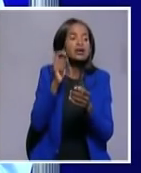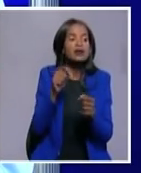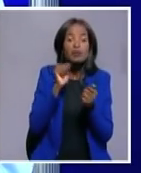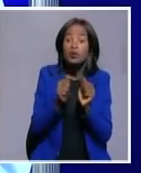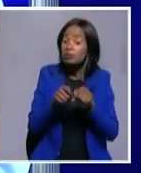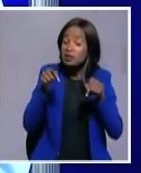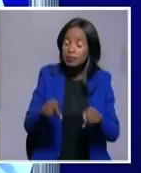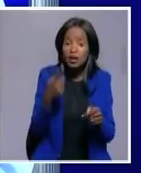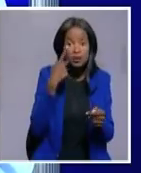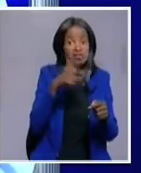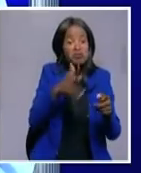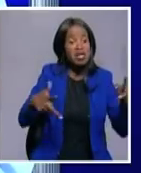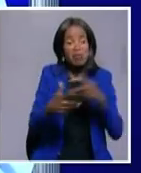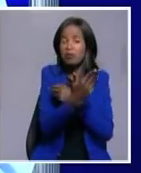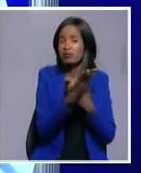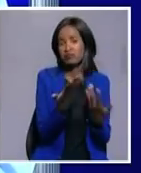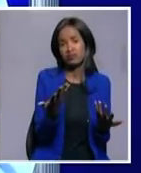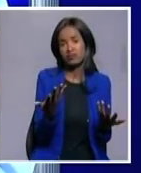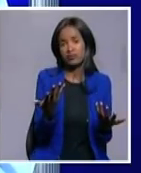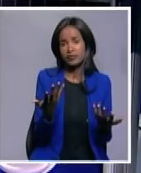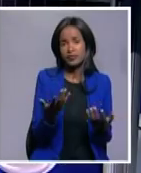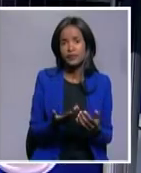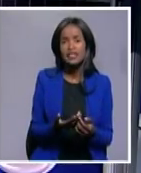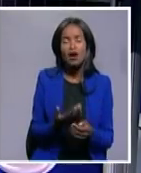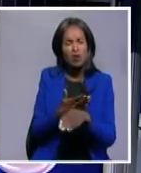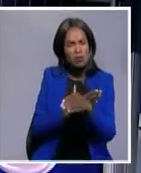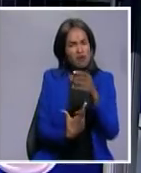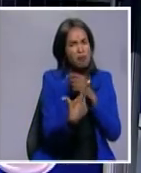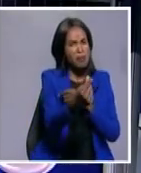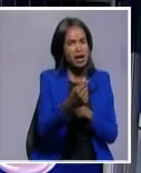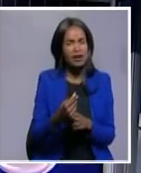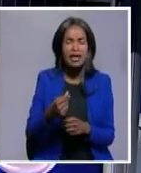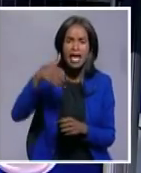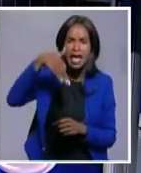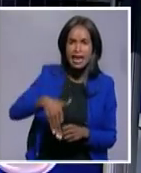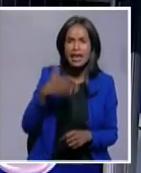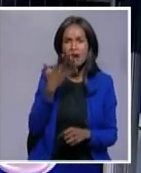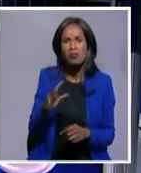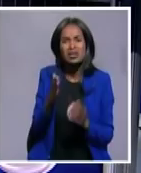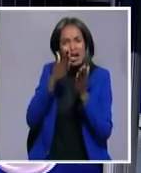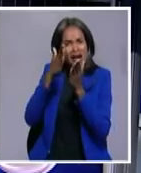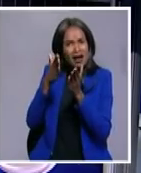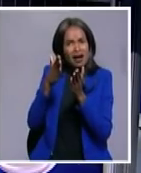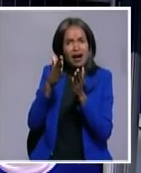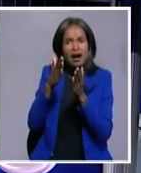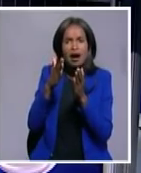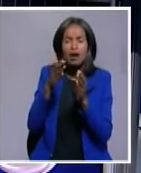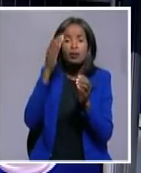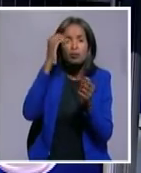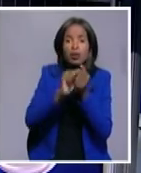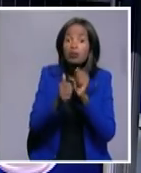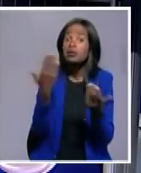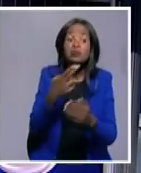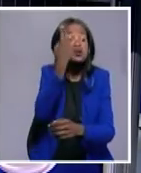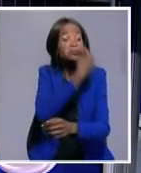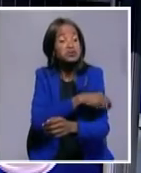where we are today. Now, Dr. Just before we let you go, what is Namwater intending to do as the taking into consideration